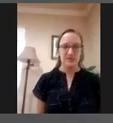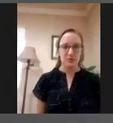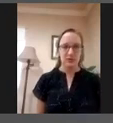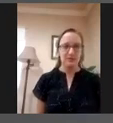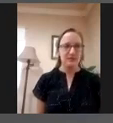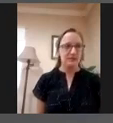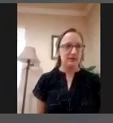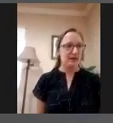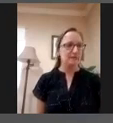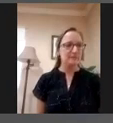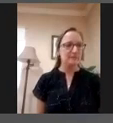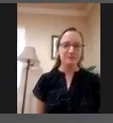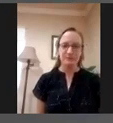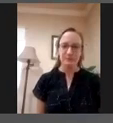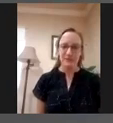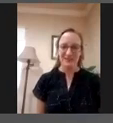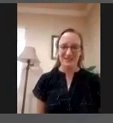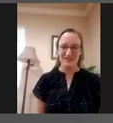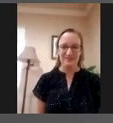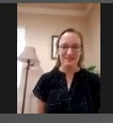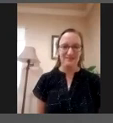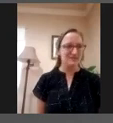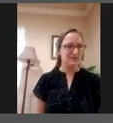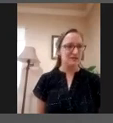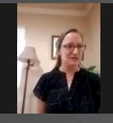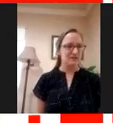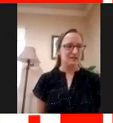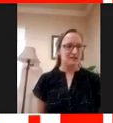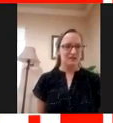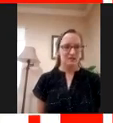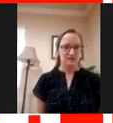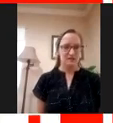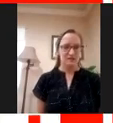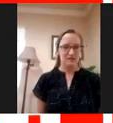will talk the technical assistance programs that we have. Next slide.